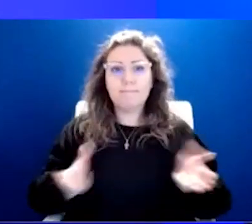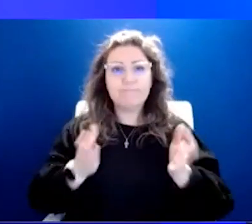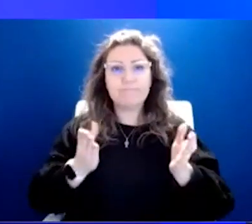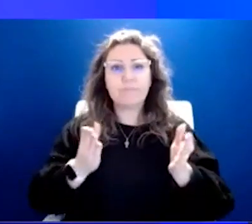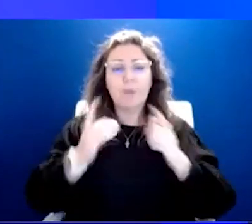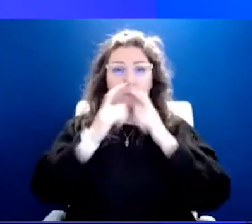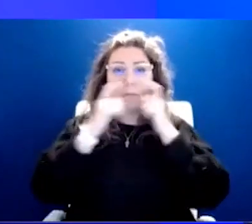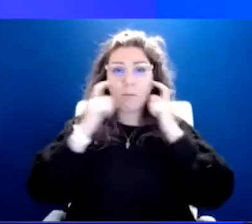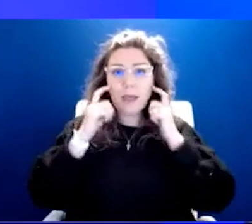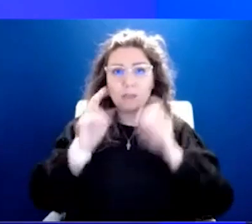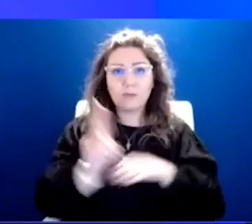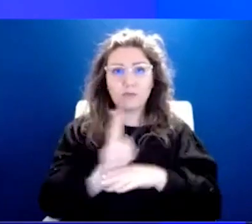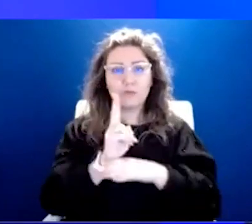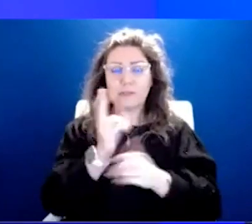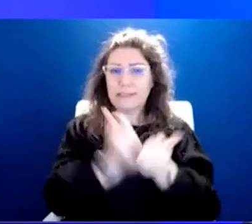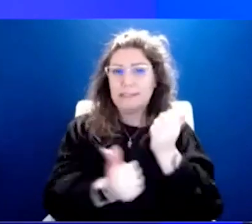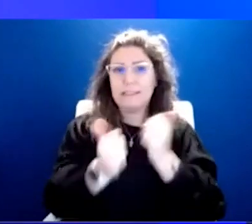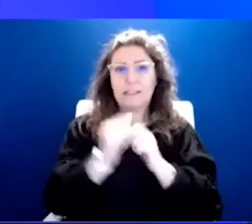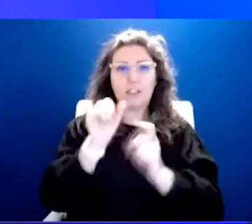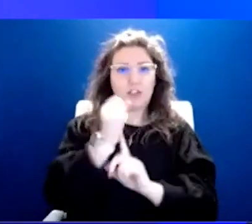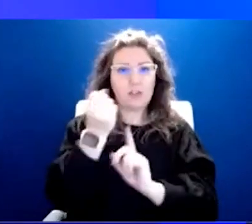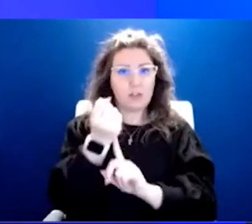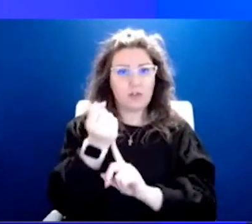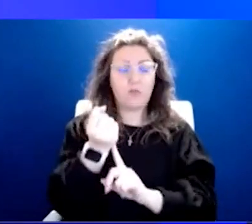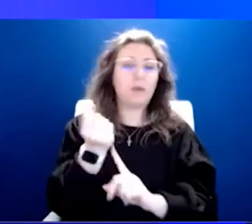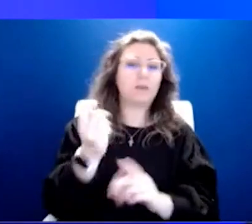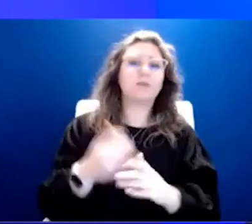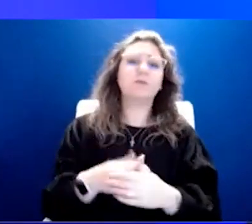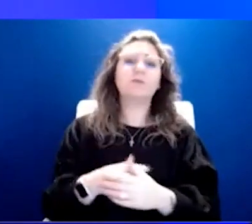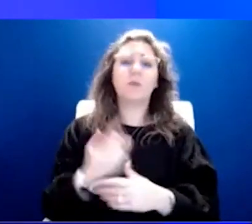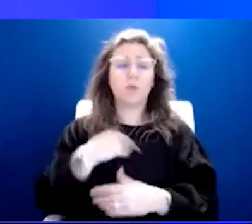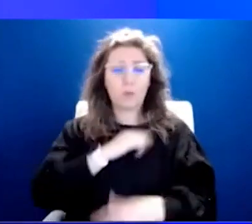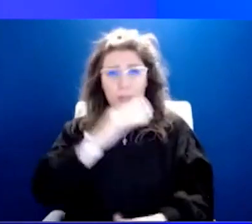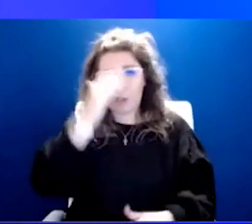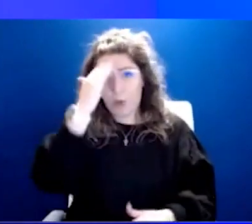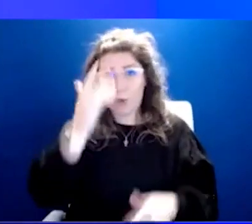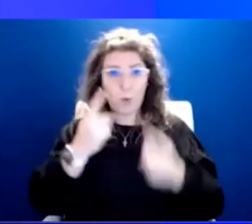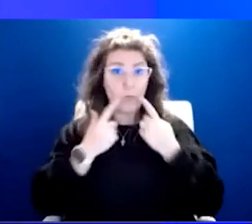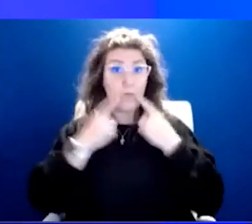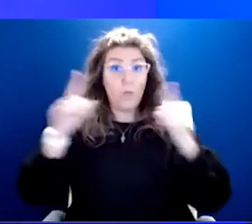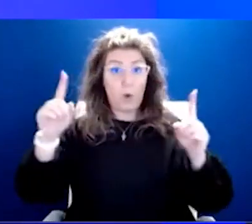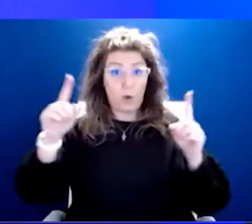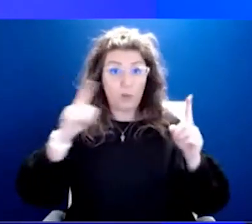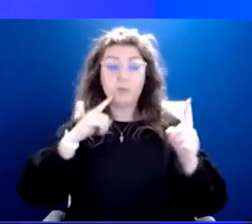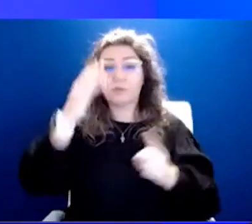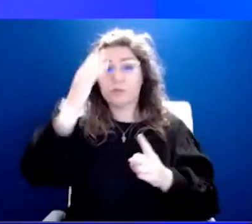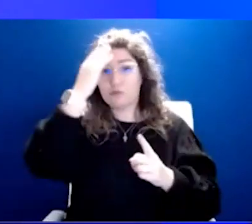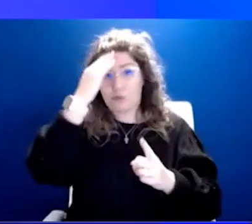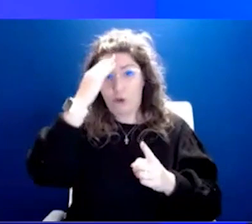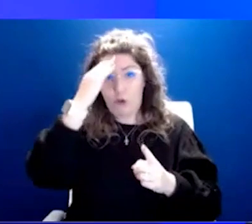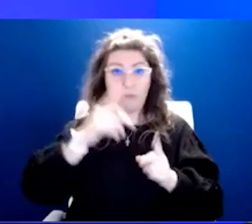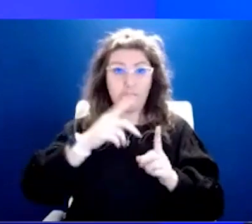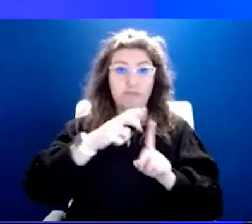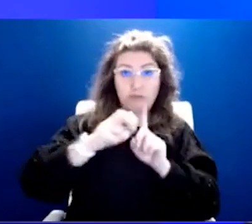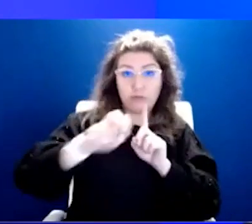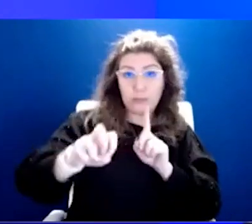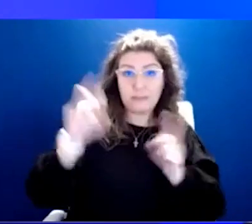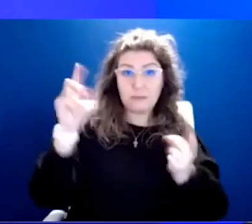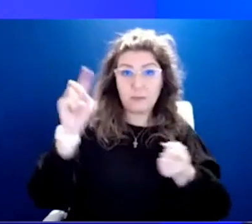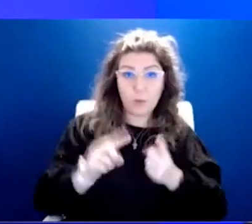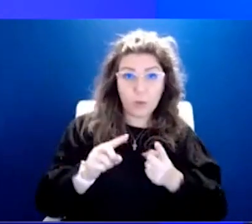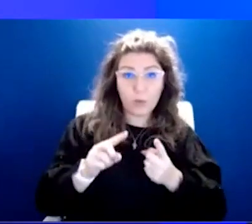every situation that we can, because we know that it works. We know that it cuts back transmission. We continue to